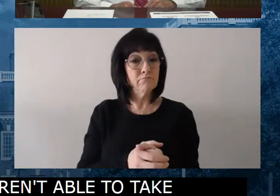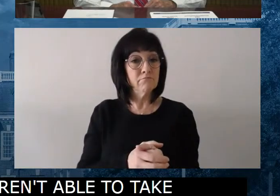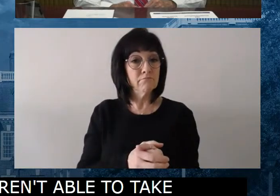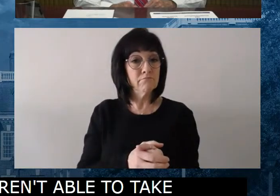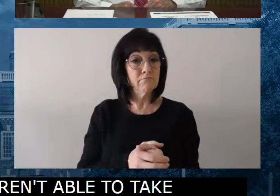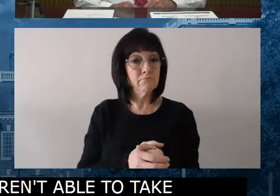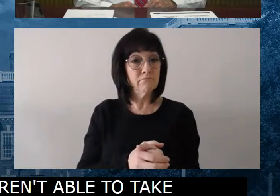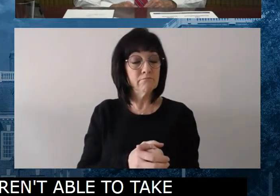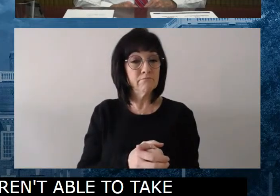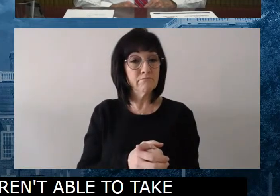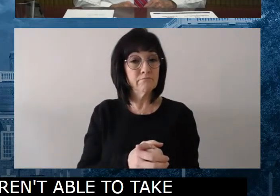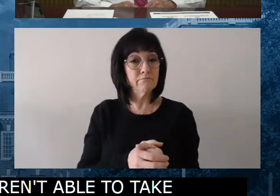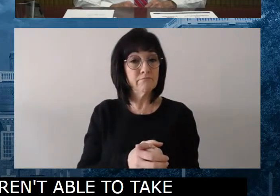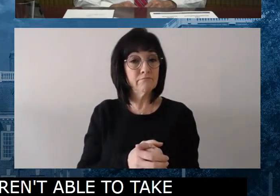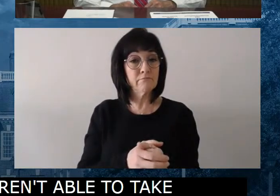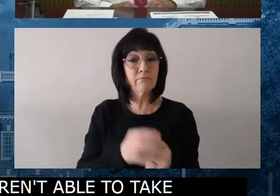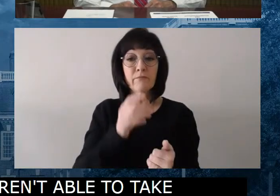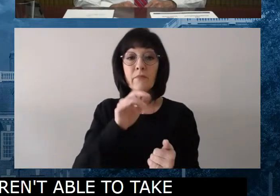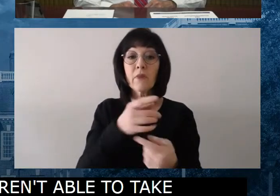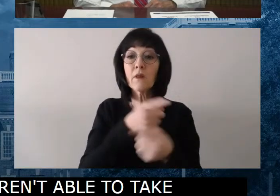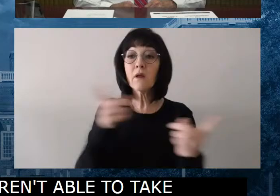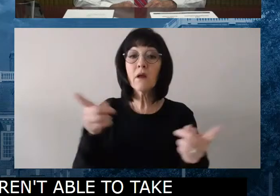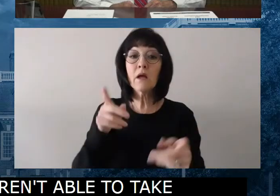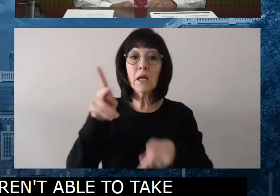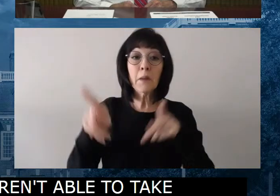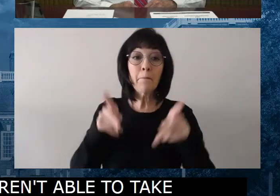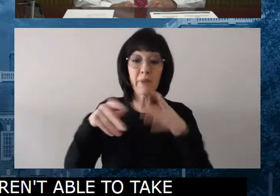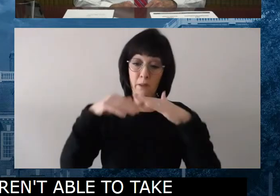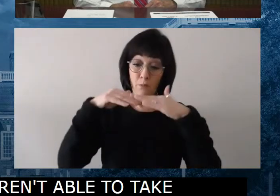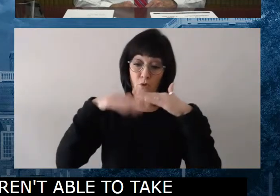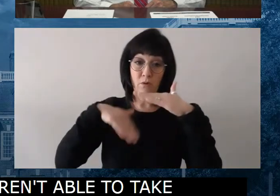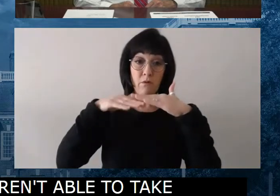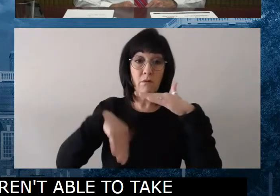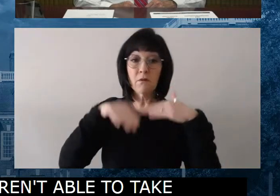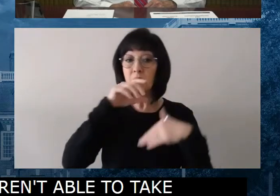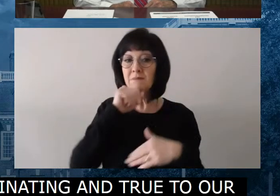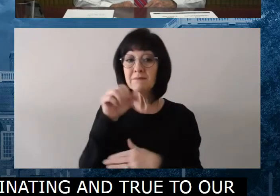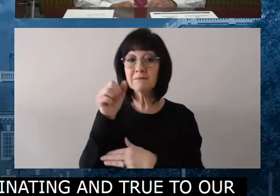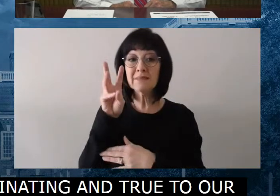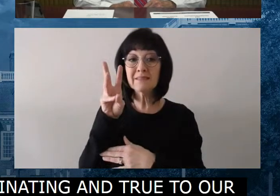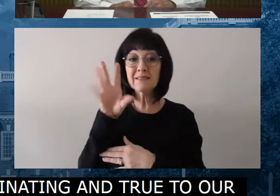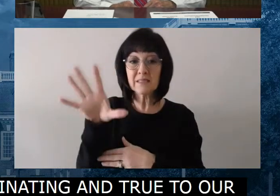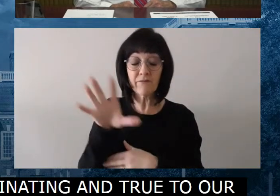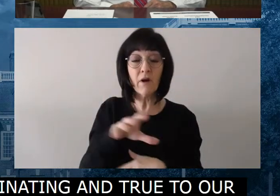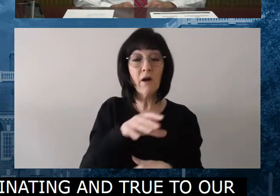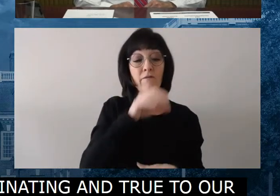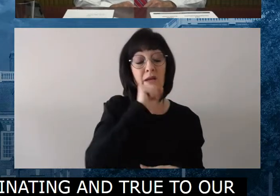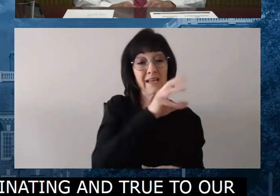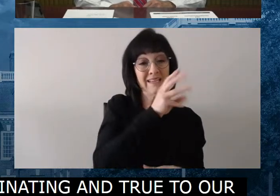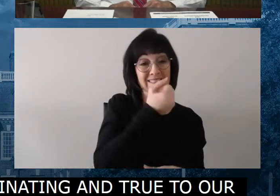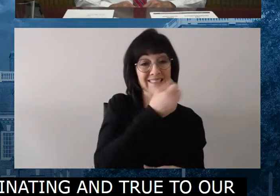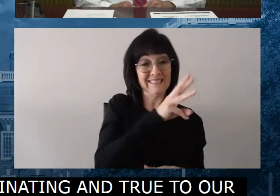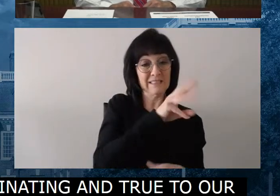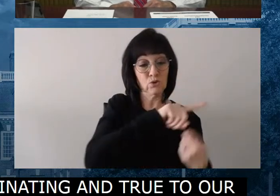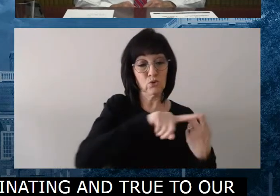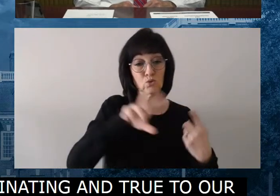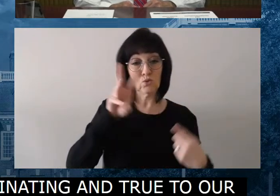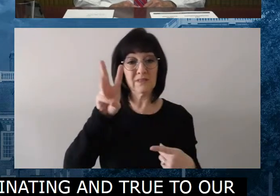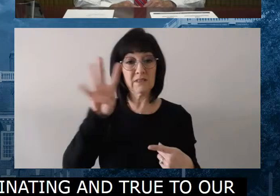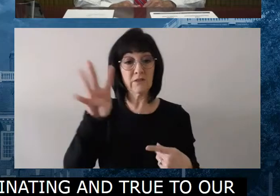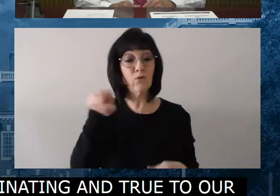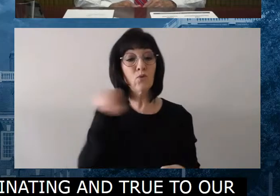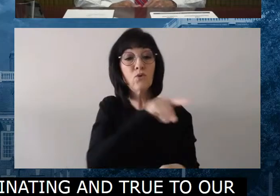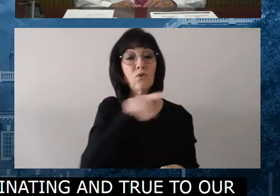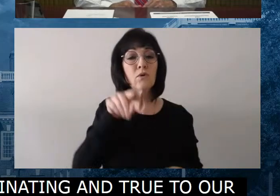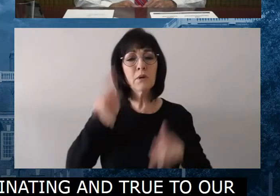to those people under 65 from 16 to 64 with pre-existing health conditions. We've directed